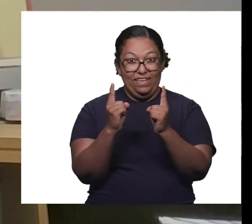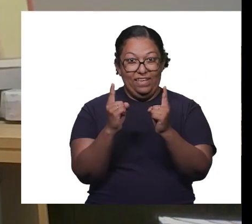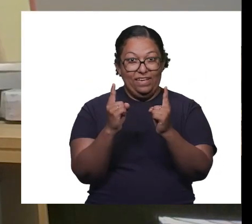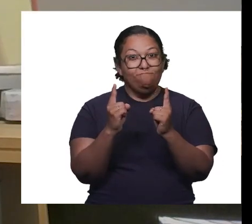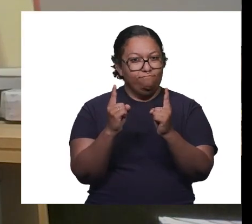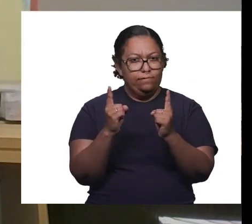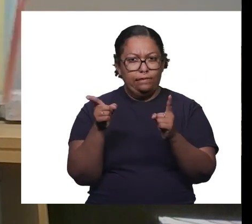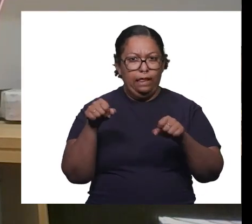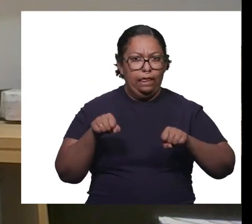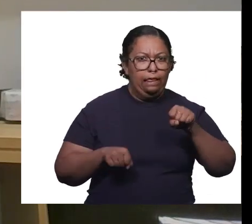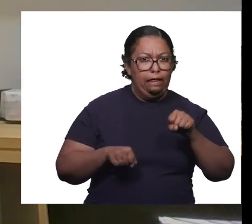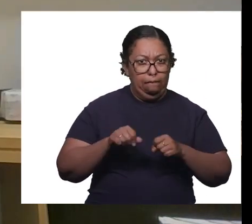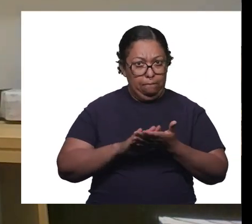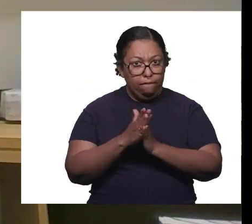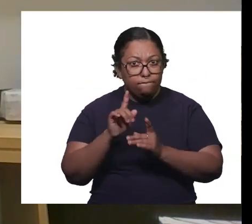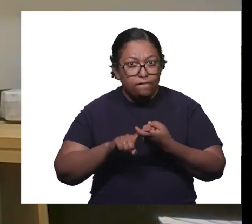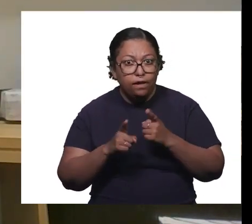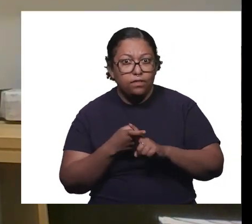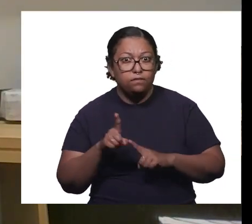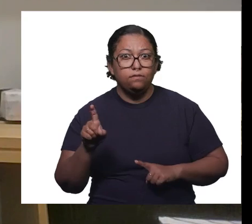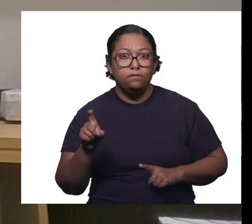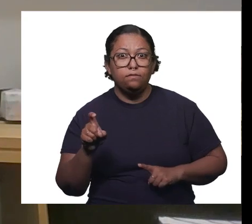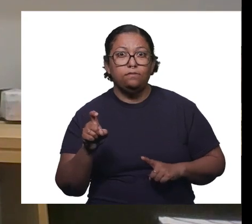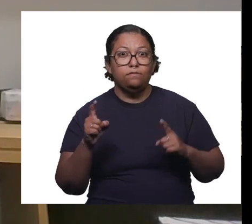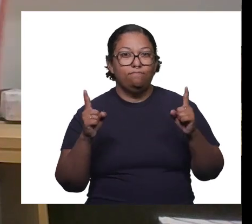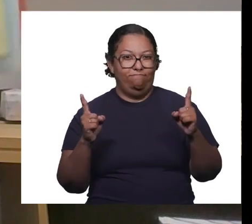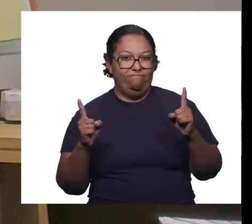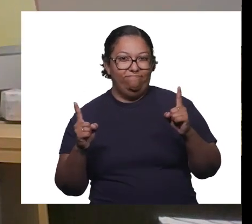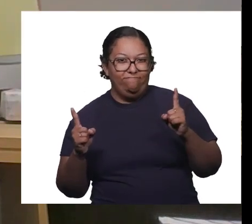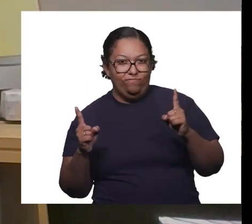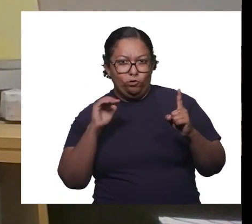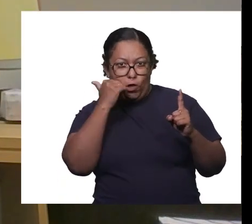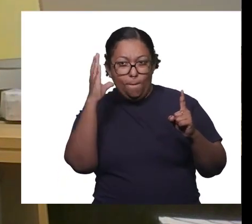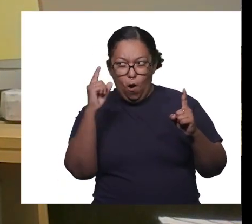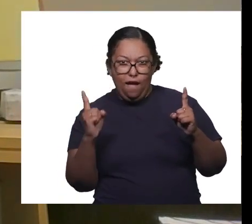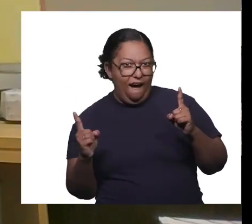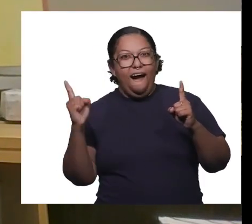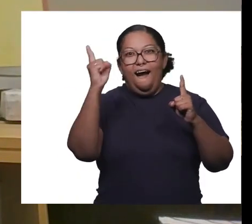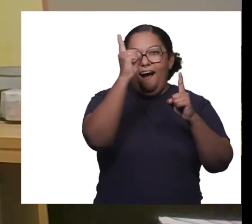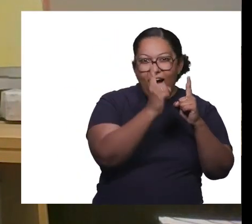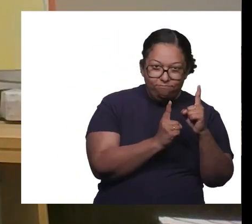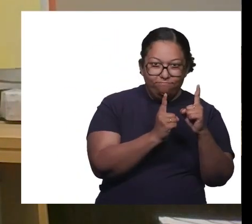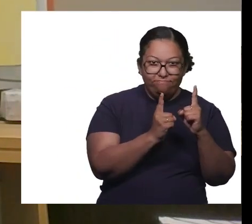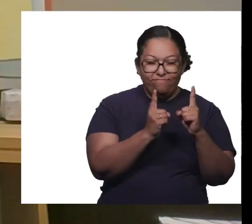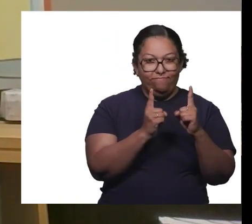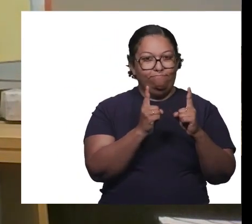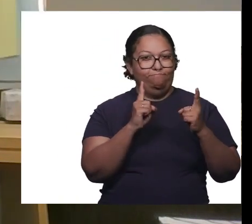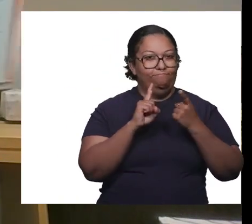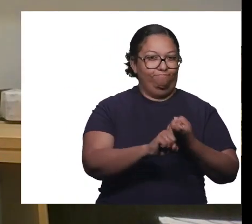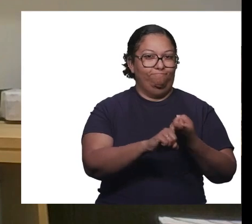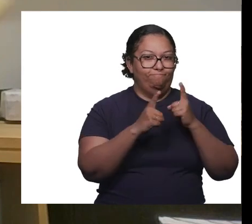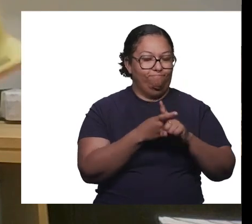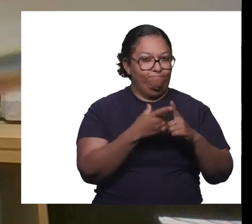they're still not sure. Are they going to become friends? Our shy boy hops across the gutter to meet up with his new friend